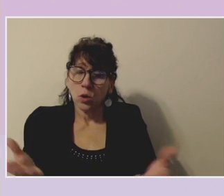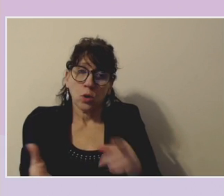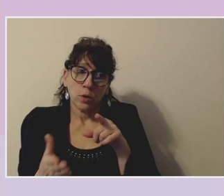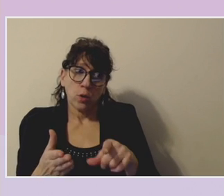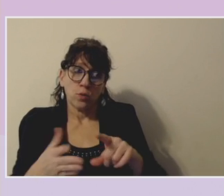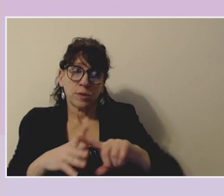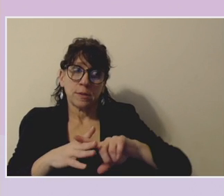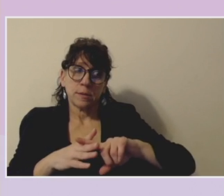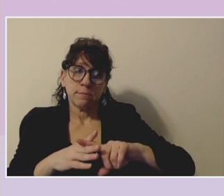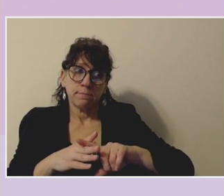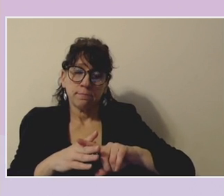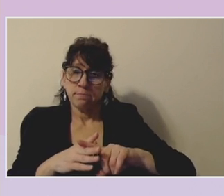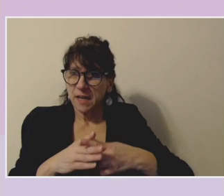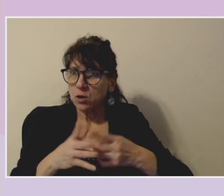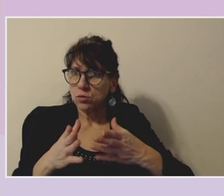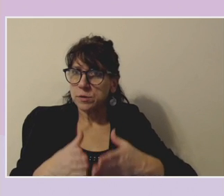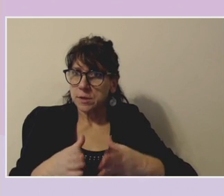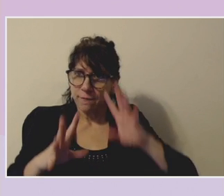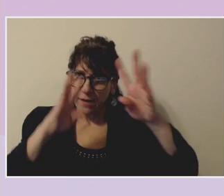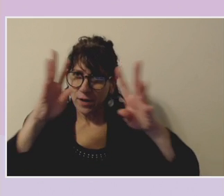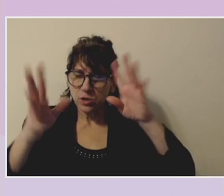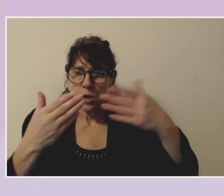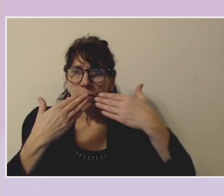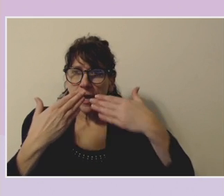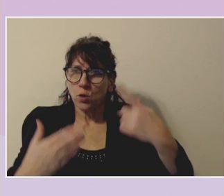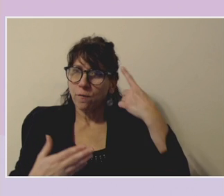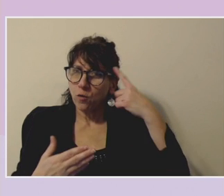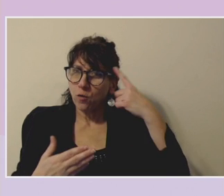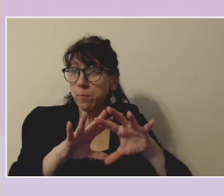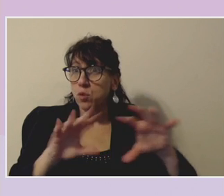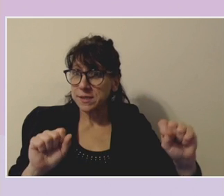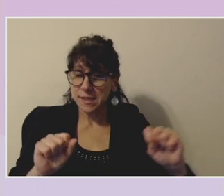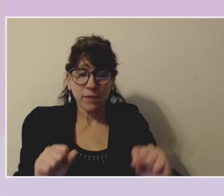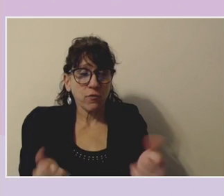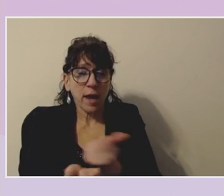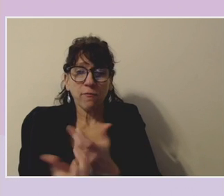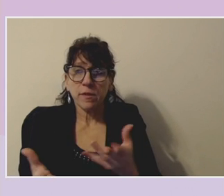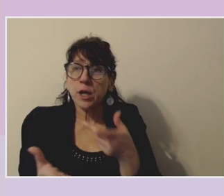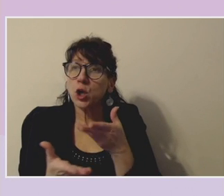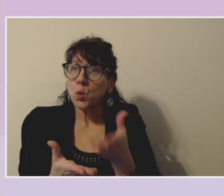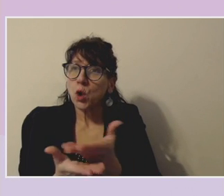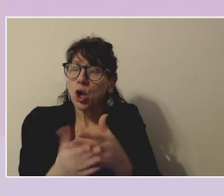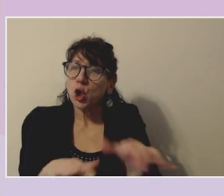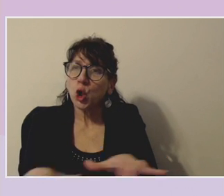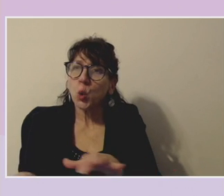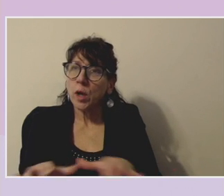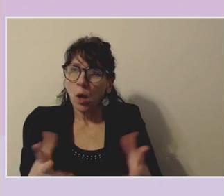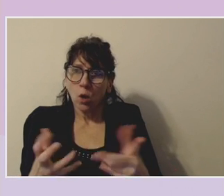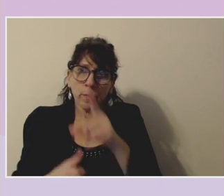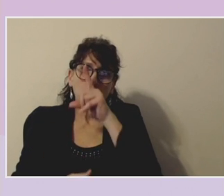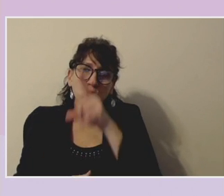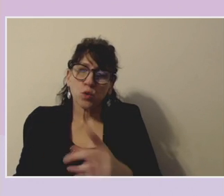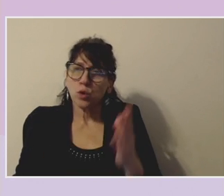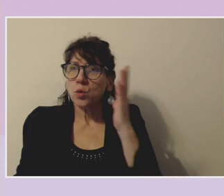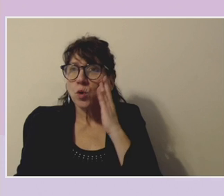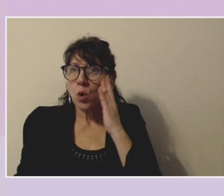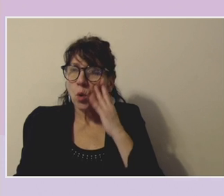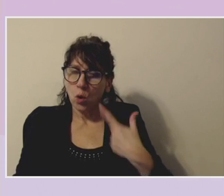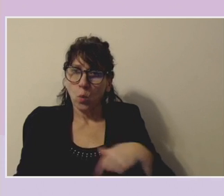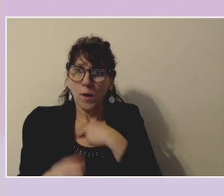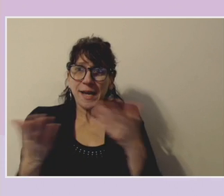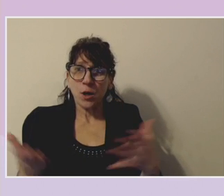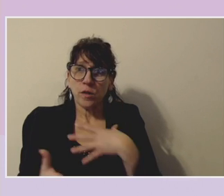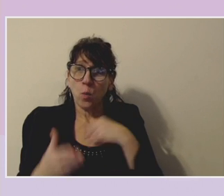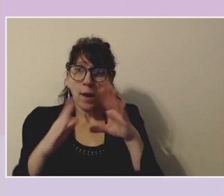innovation. And I want to say thank you on behalf of the president for all that you're doing. And I want to make sure you know that we here at the White House, whether